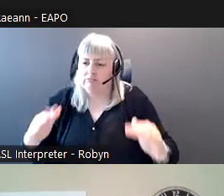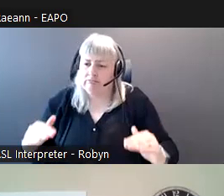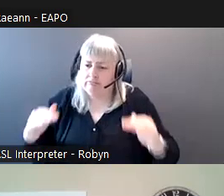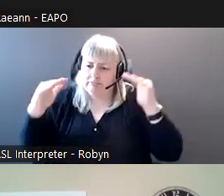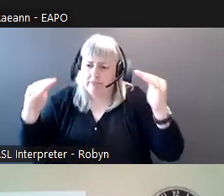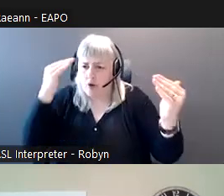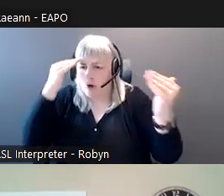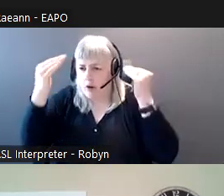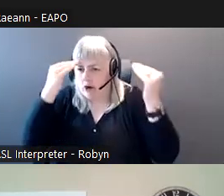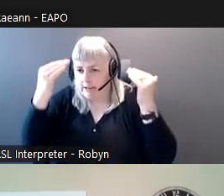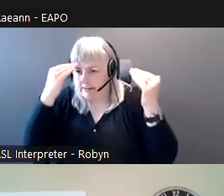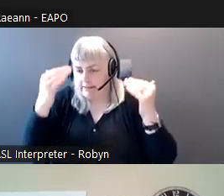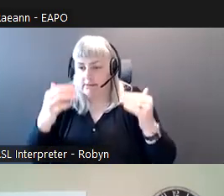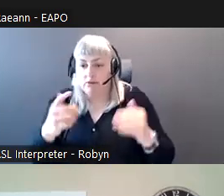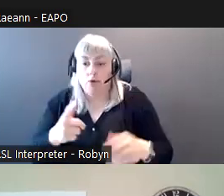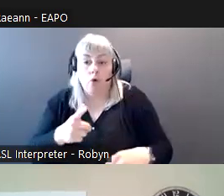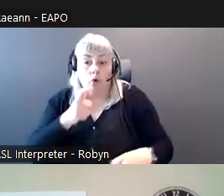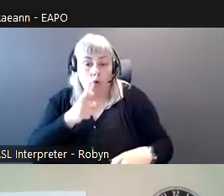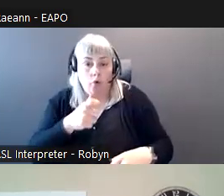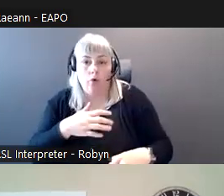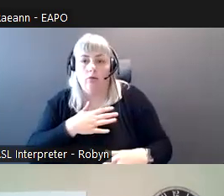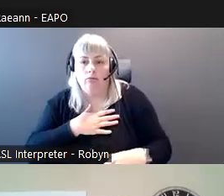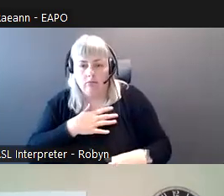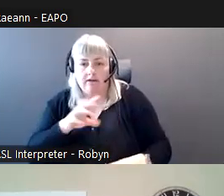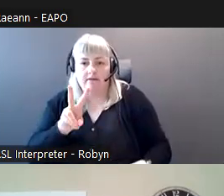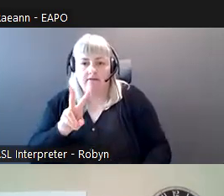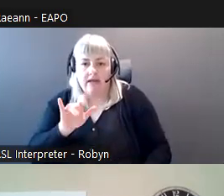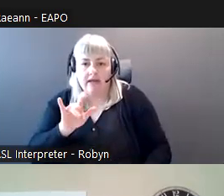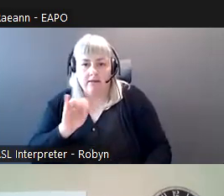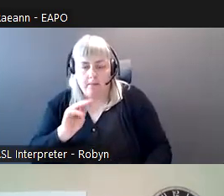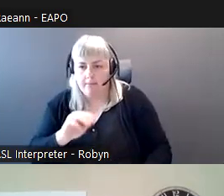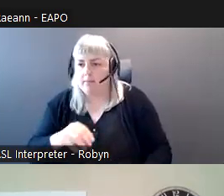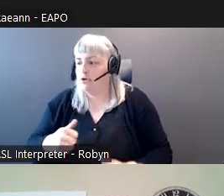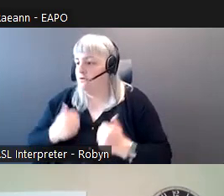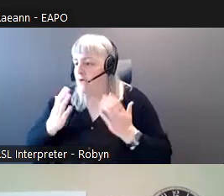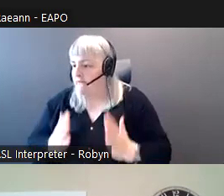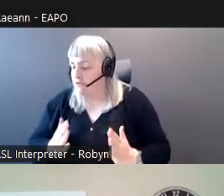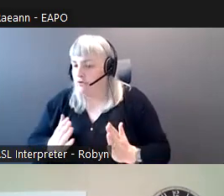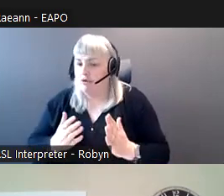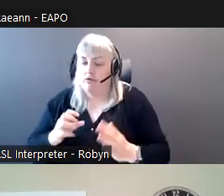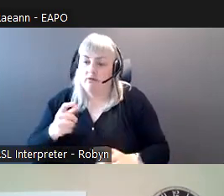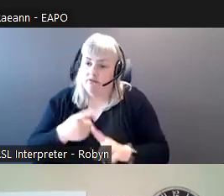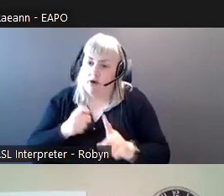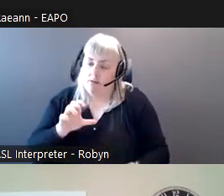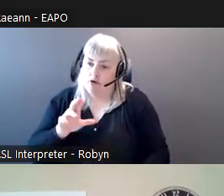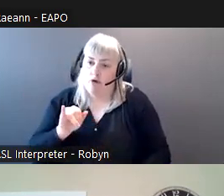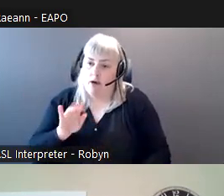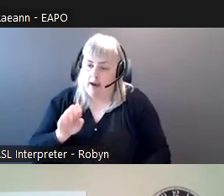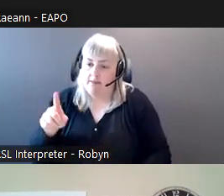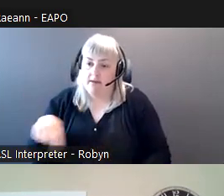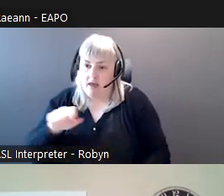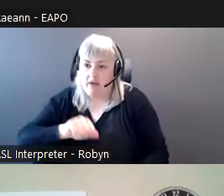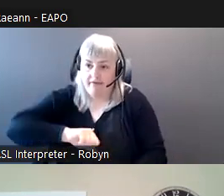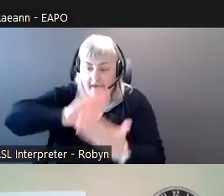that victims and survivors of crime are facing. And through our lens, of course,